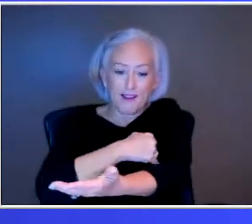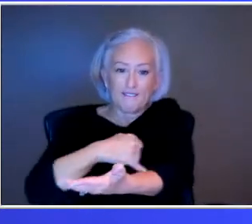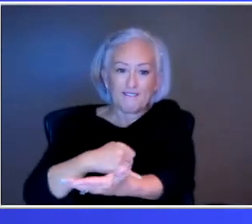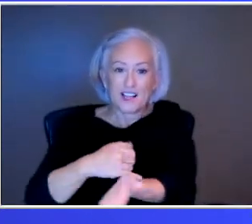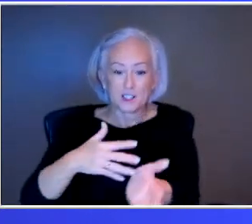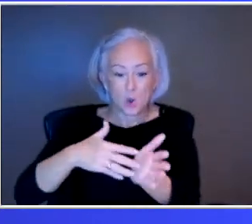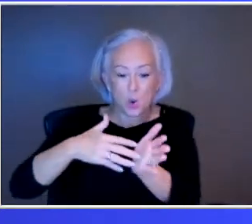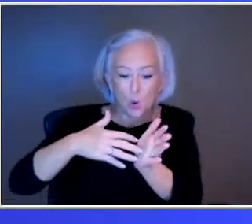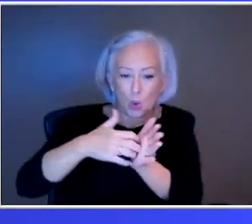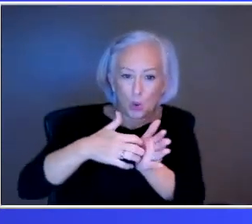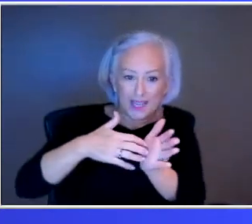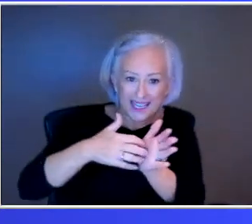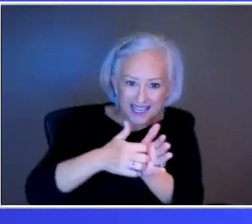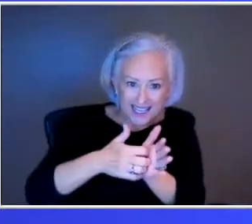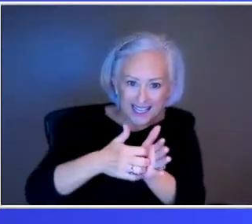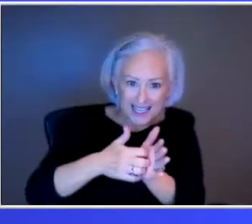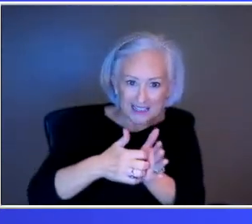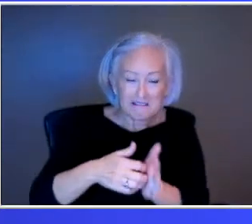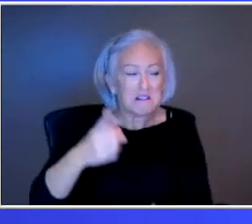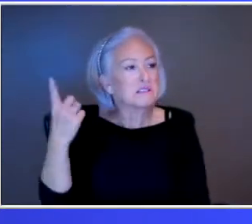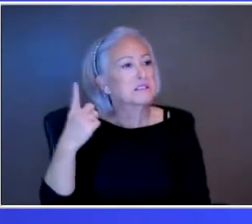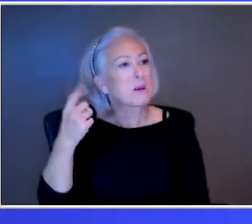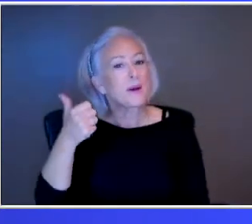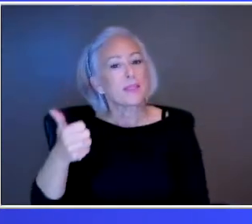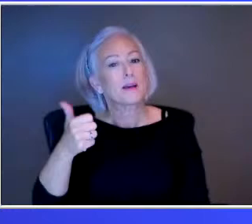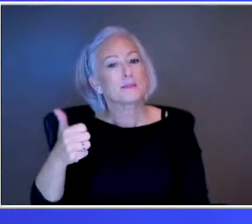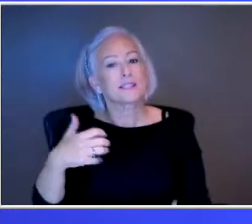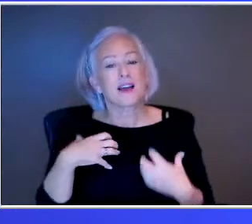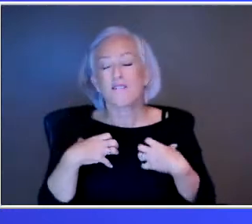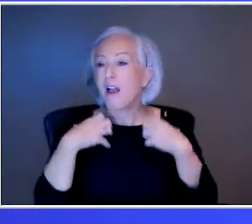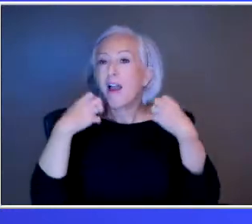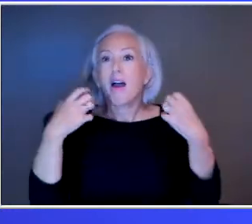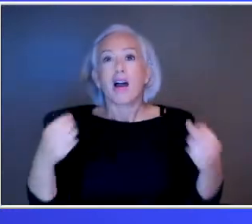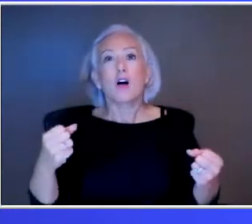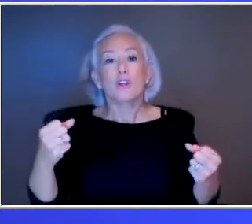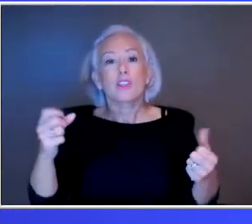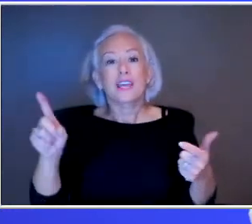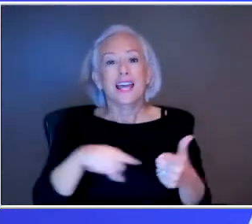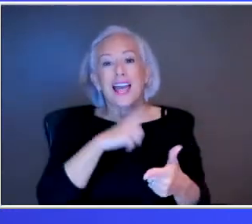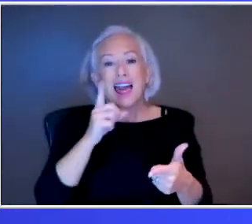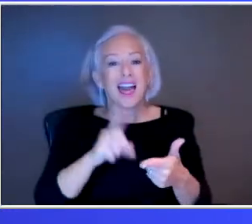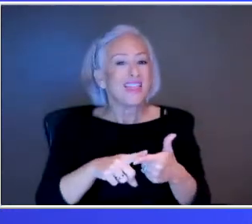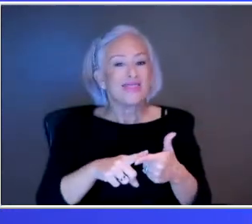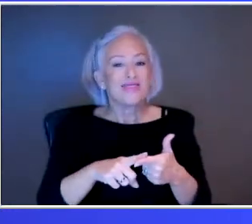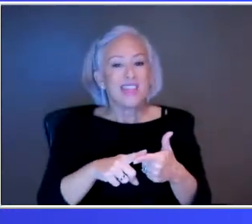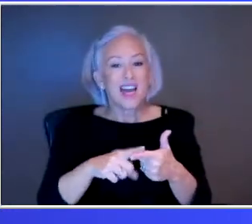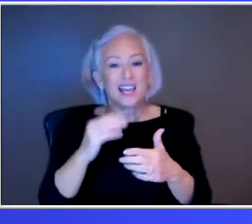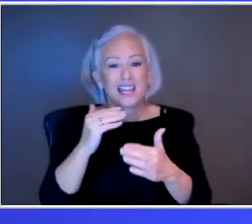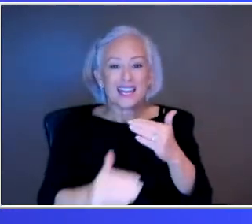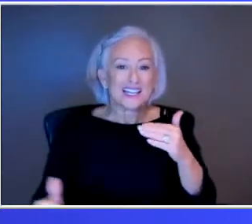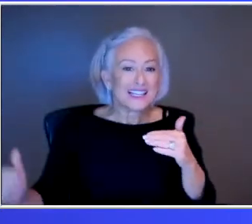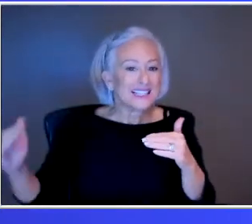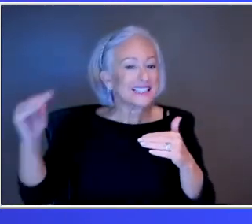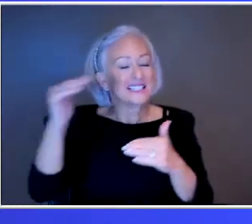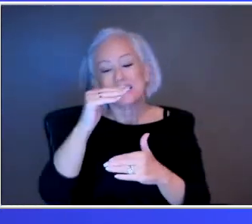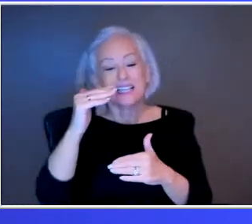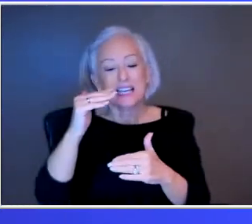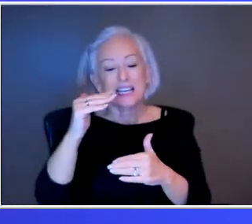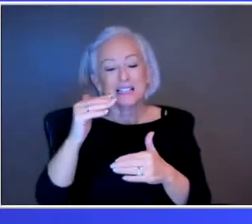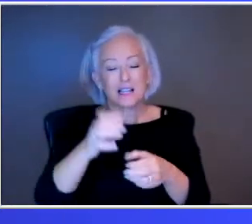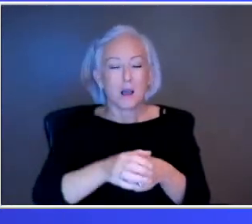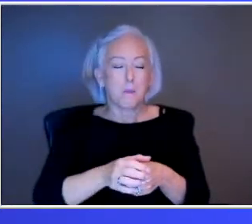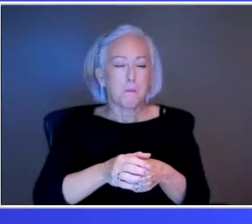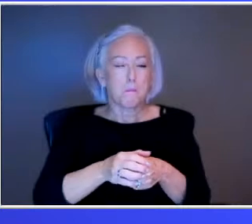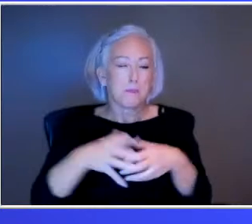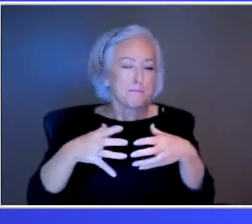perfectly healthy because the weakness in the wall became exceeded and you had emergency bleeding on the brain. So the goal of aneurysm management